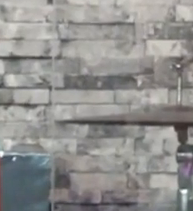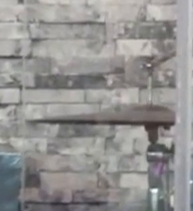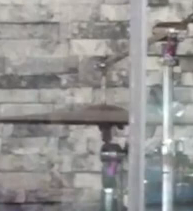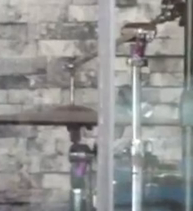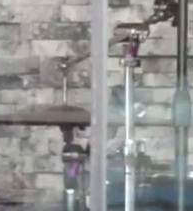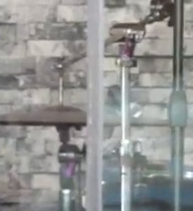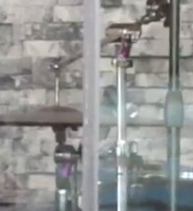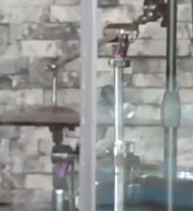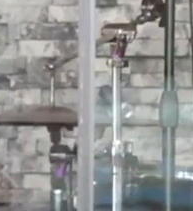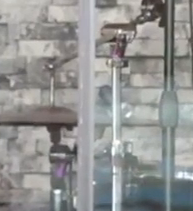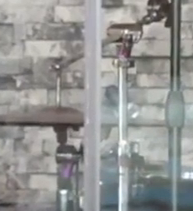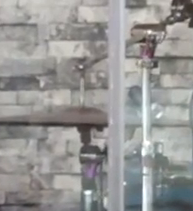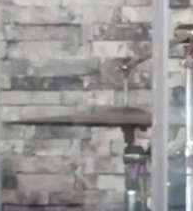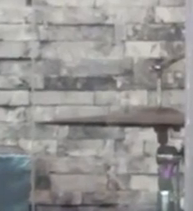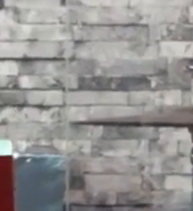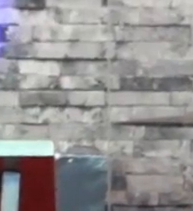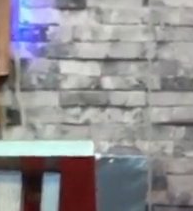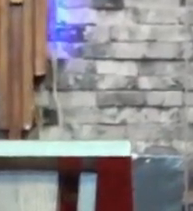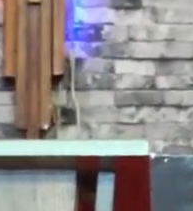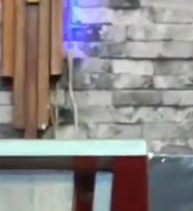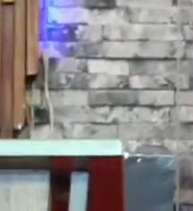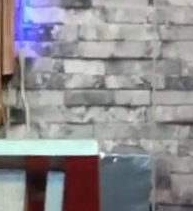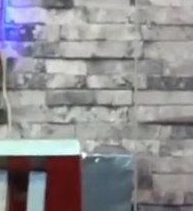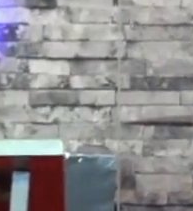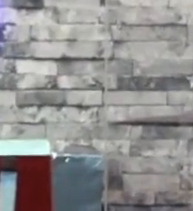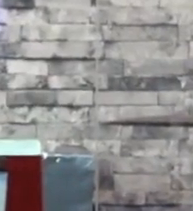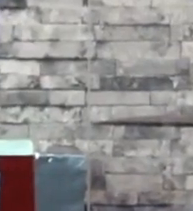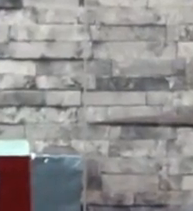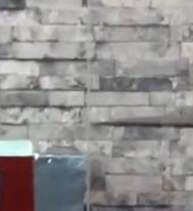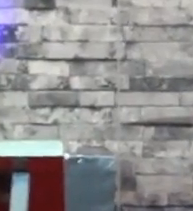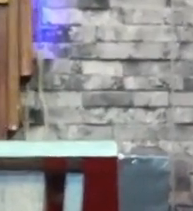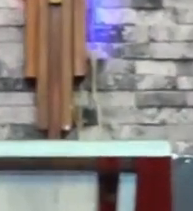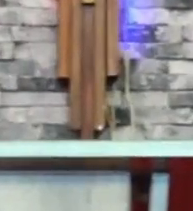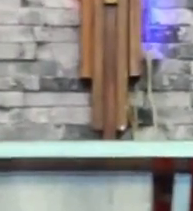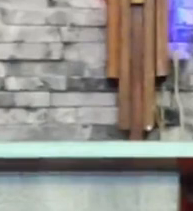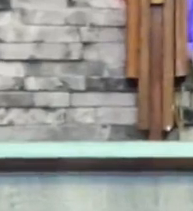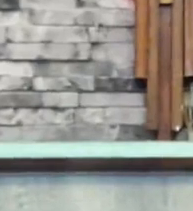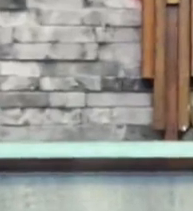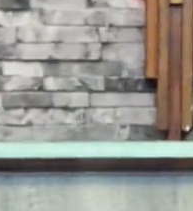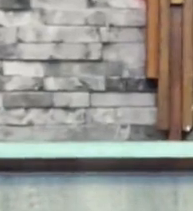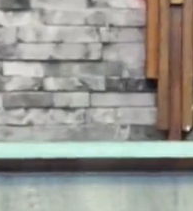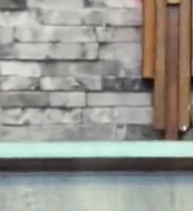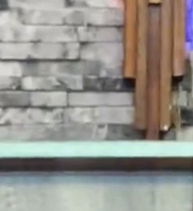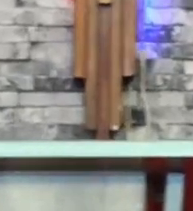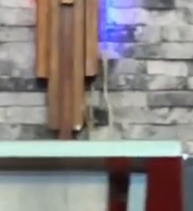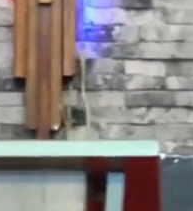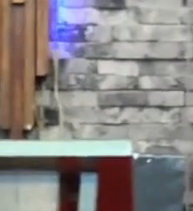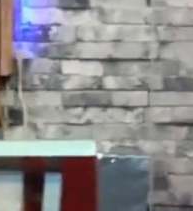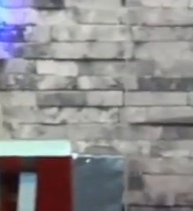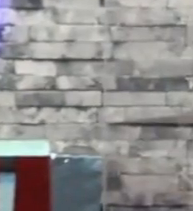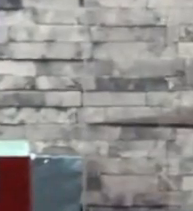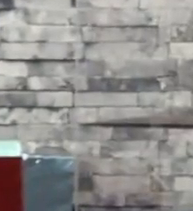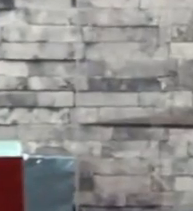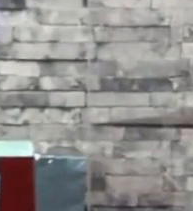Then later, in their conversation, as it goes on, she sees Jesus as Asa. Alafu badae, wanapozidi